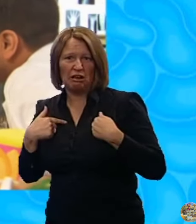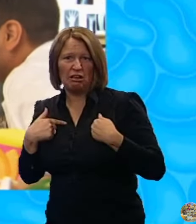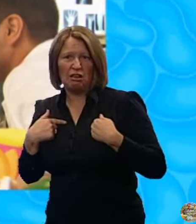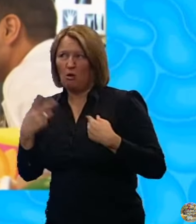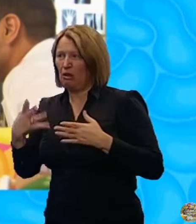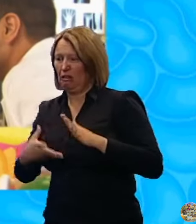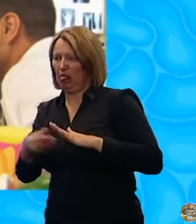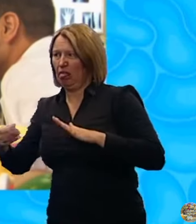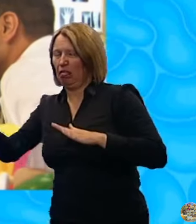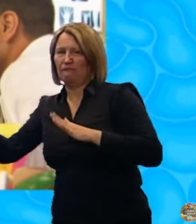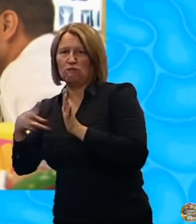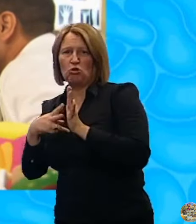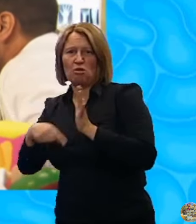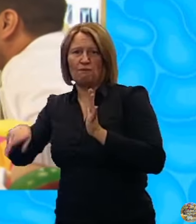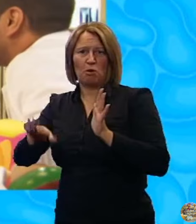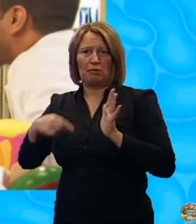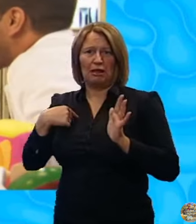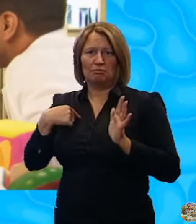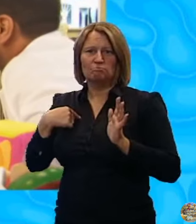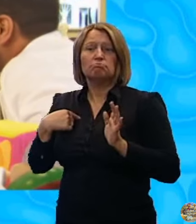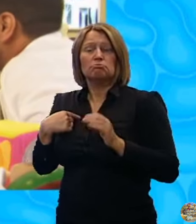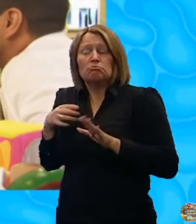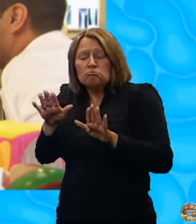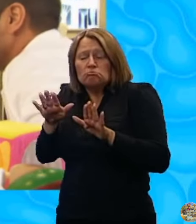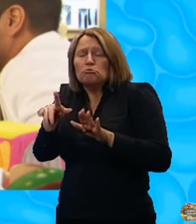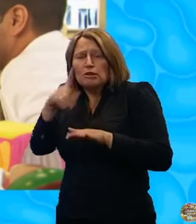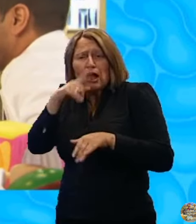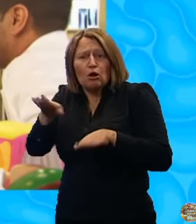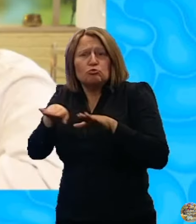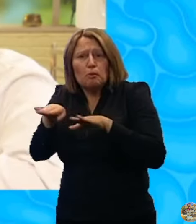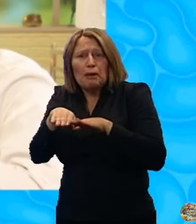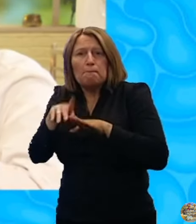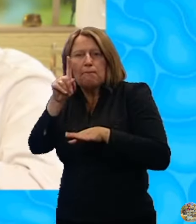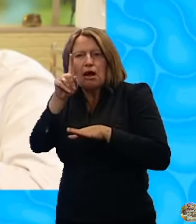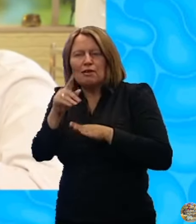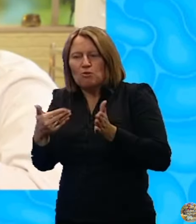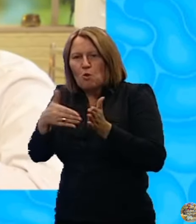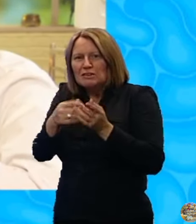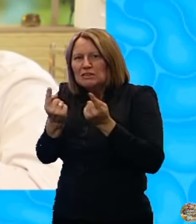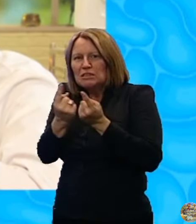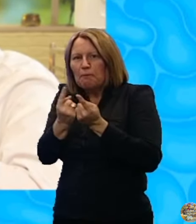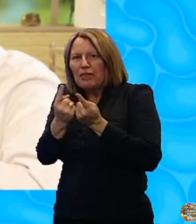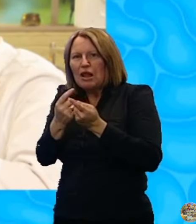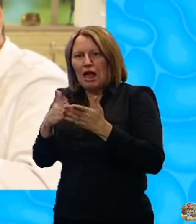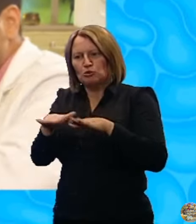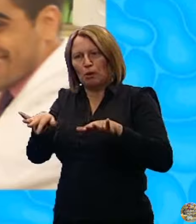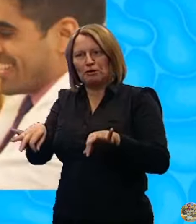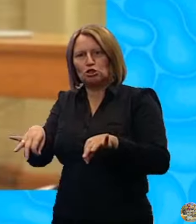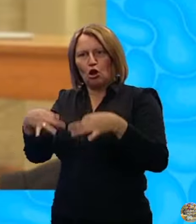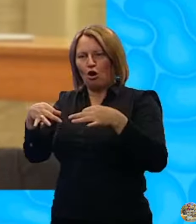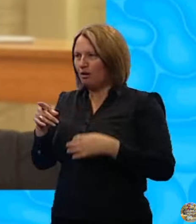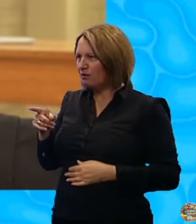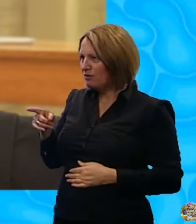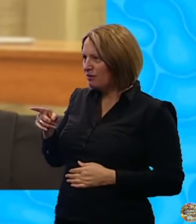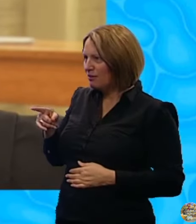in case someone catches a veruca from me? Well, actually, you can go swimming, but you'll have to wear a swimming sock like this.